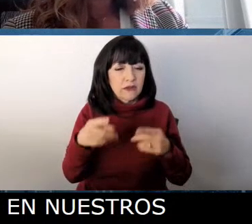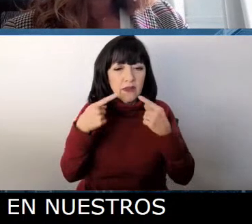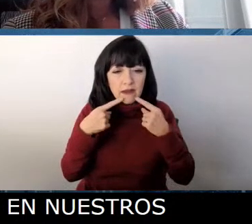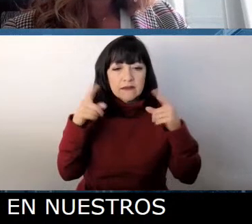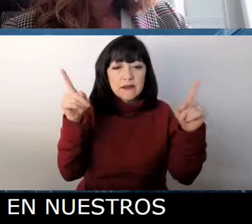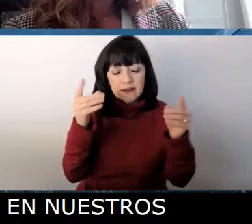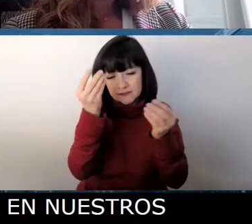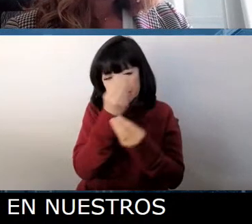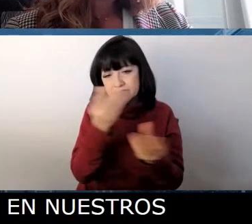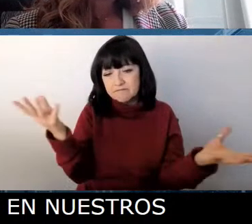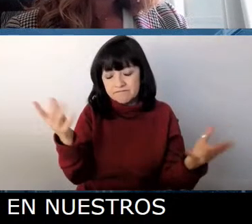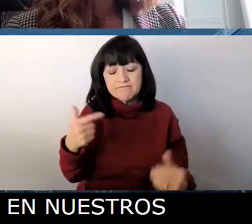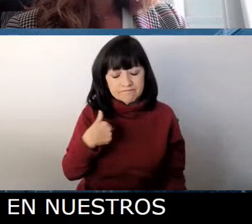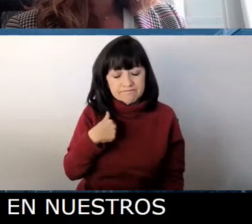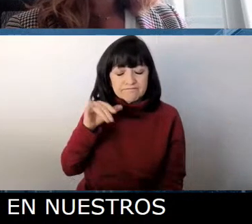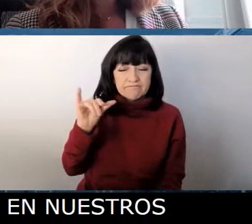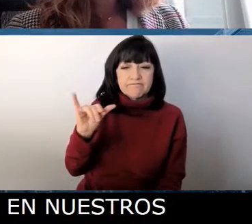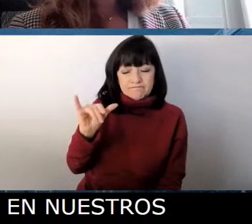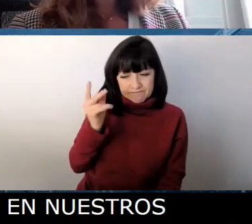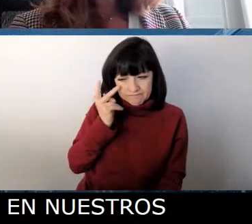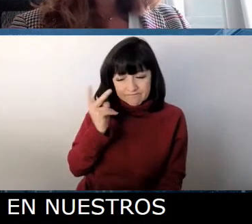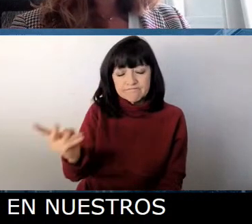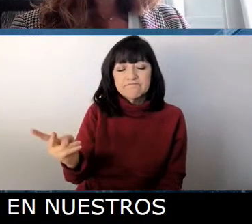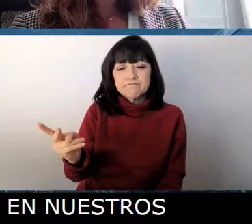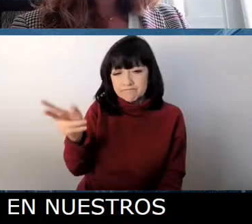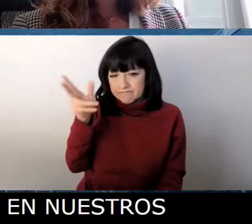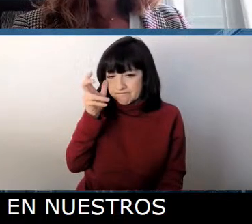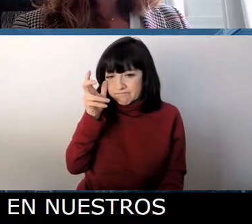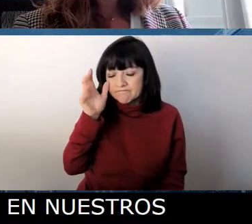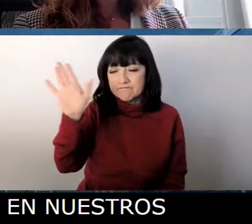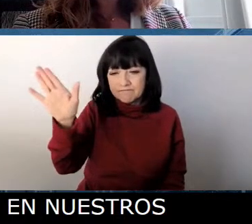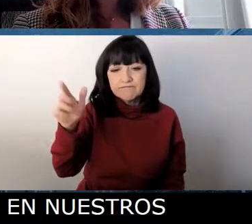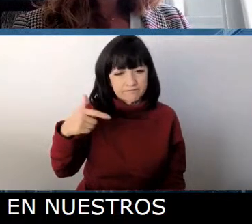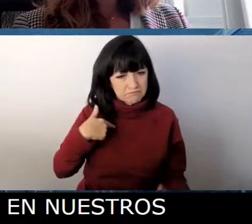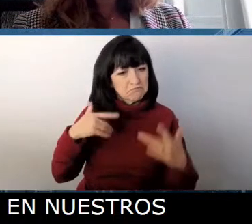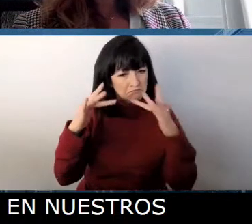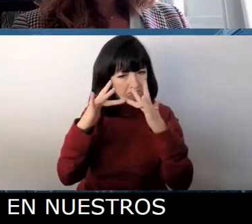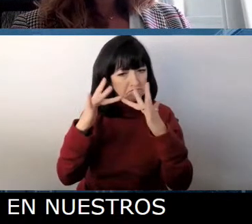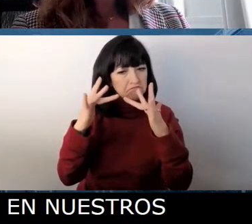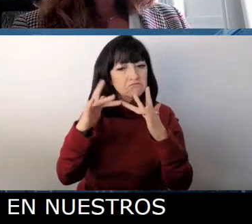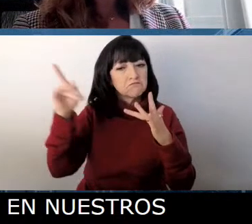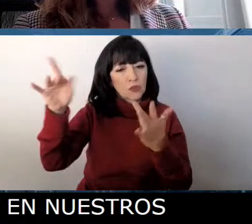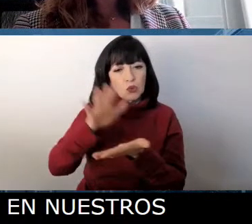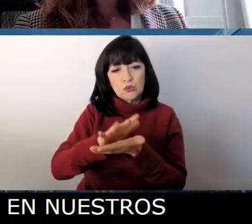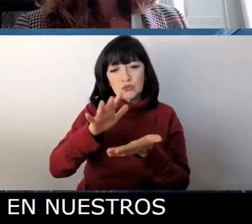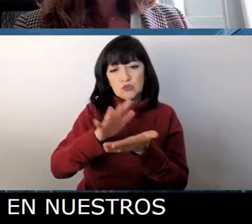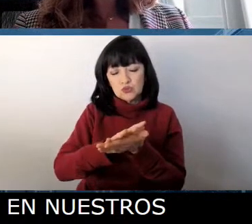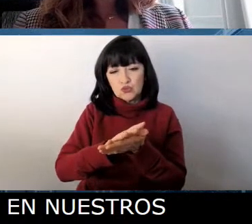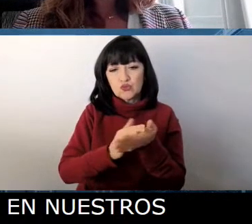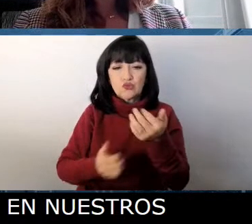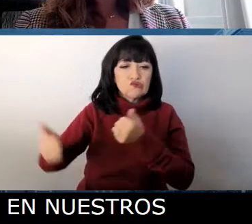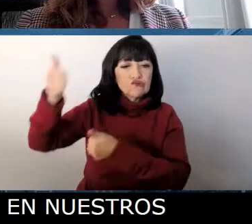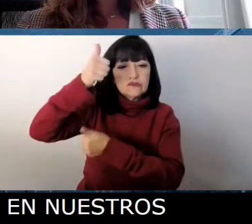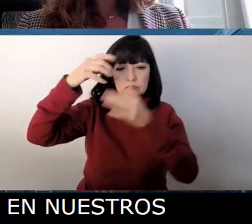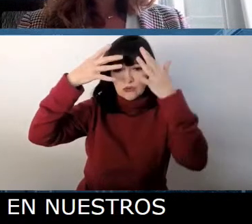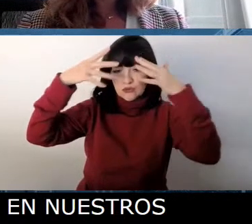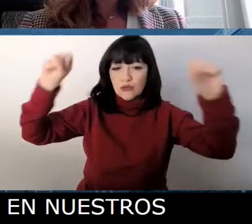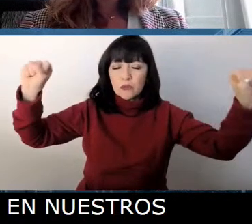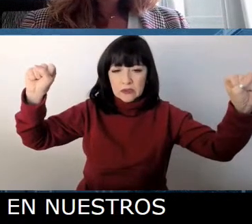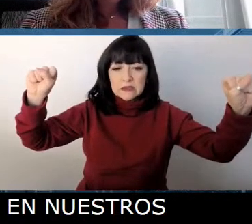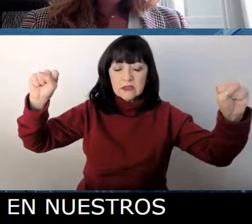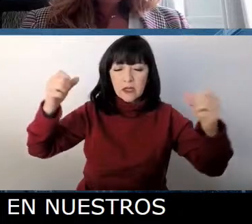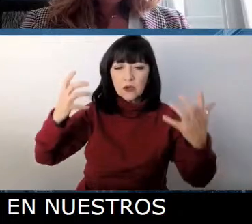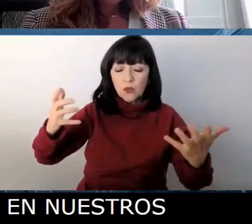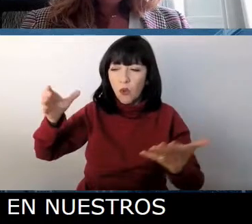on regular contact with the school superintendents to hear the situation in each of their districts. And I